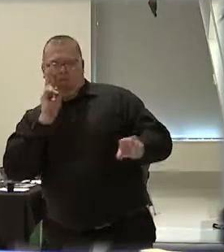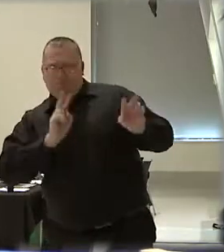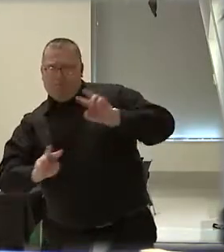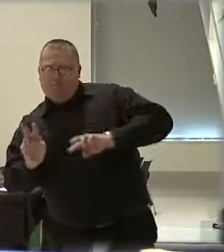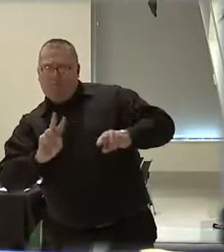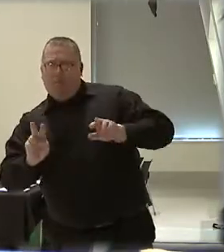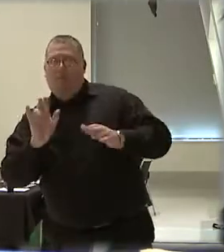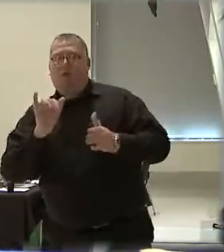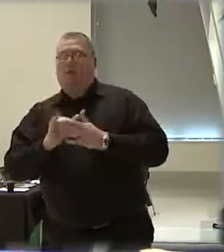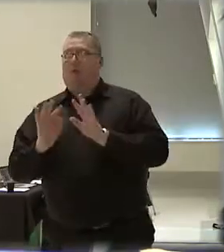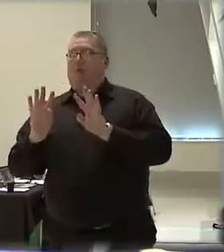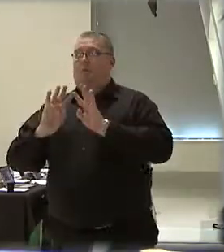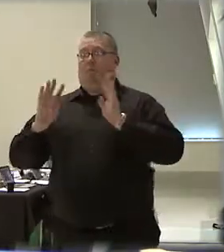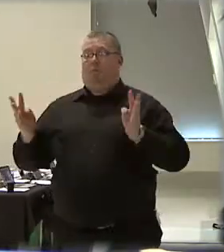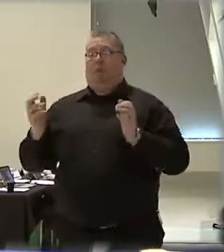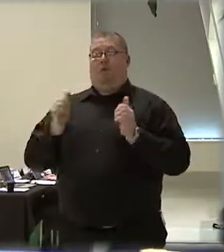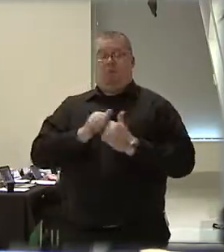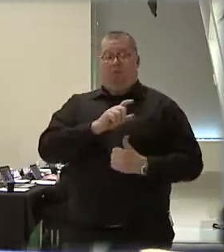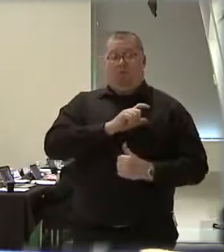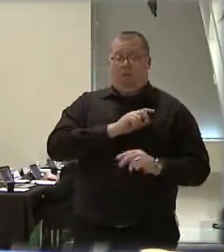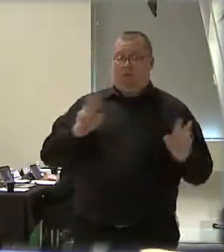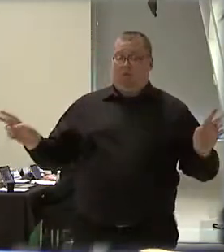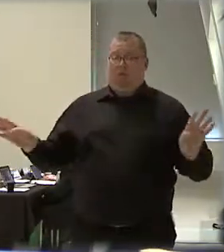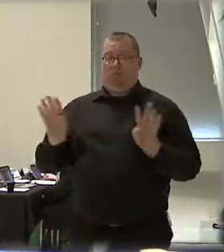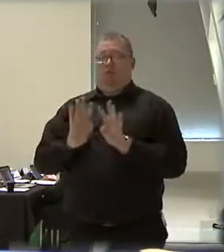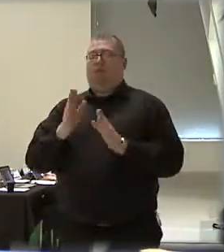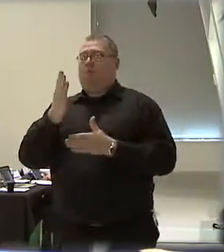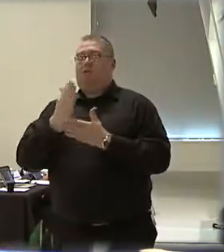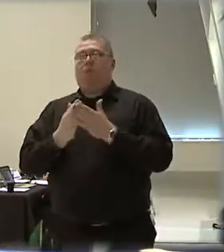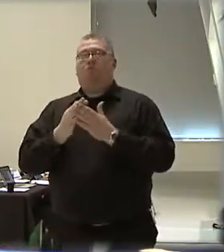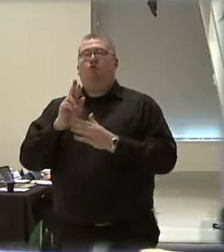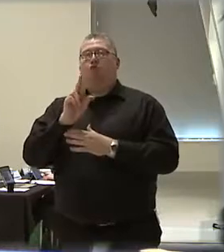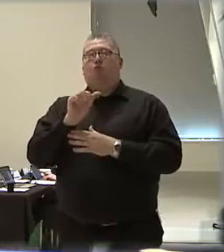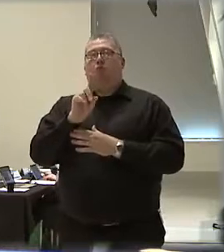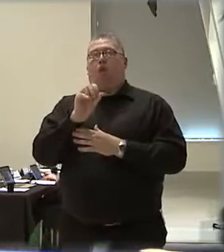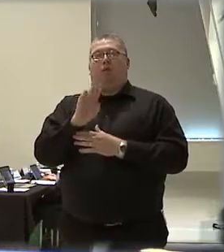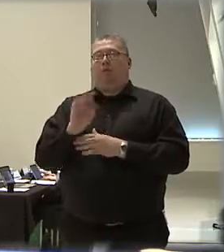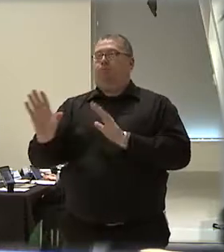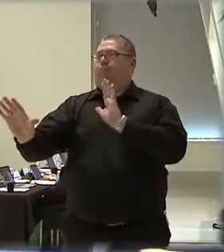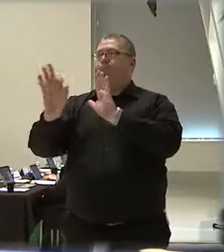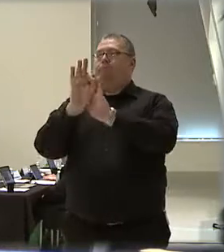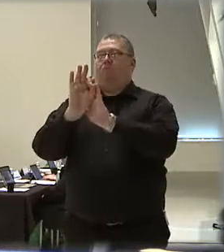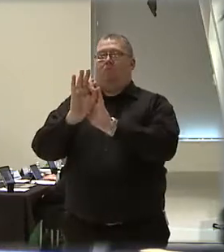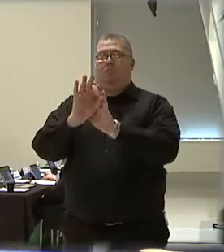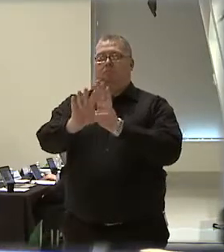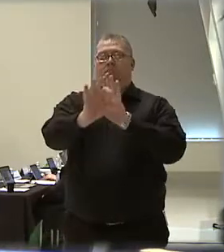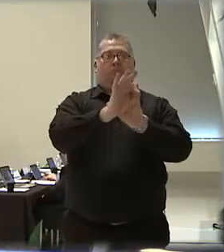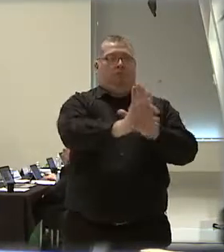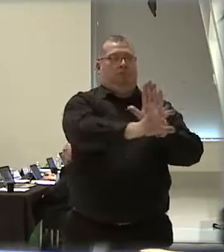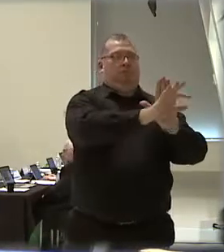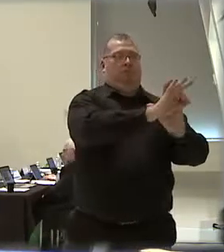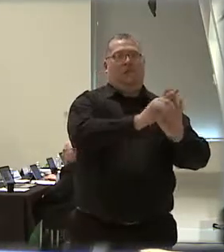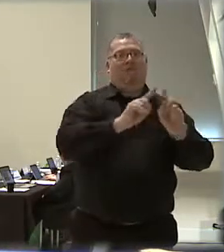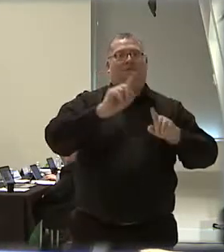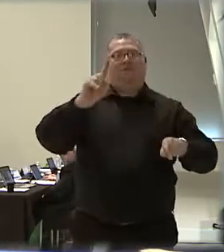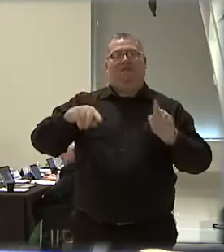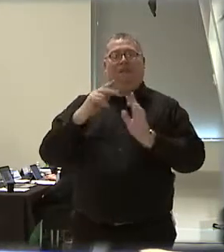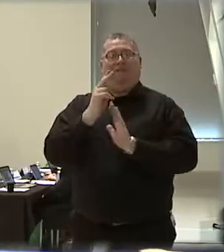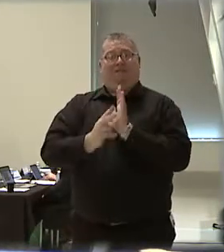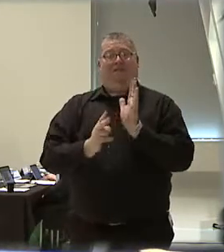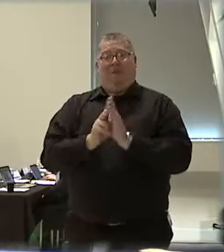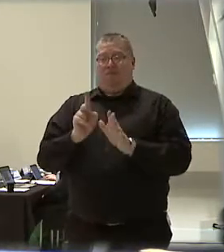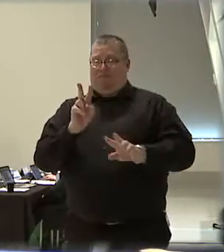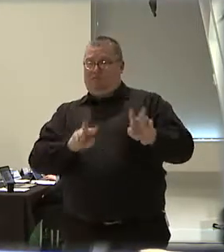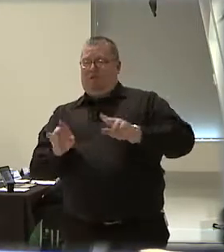the panel comes together with police and they do some random audit of videos. That is something that occurred to me